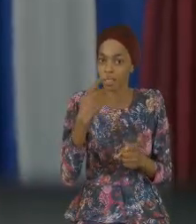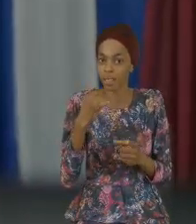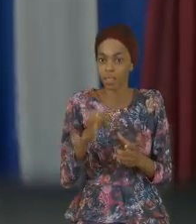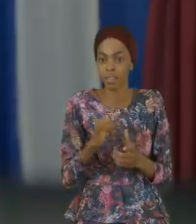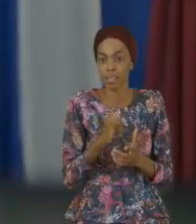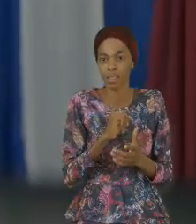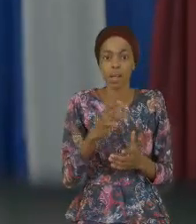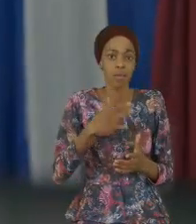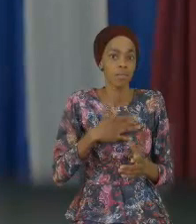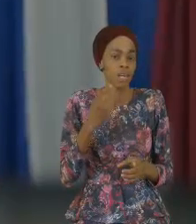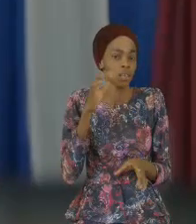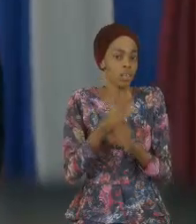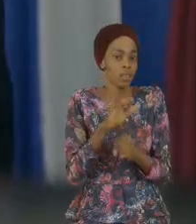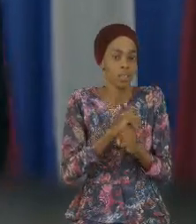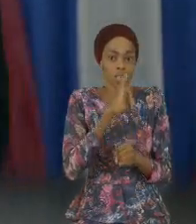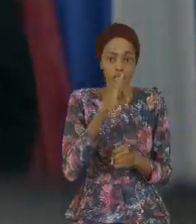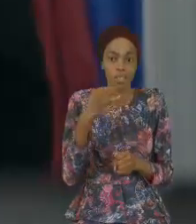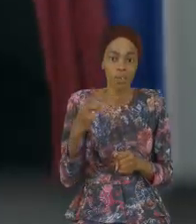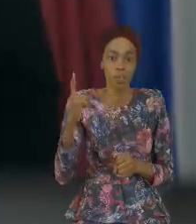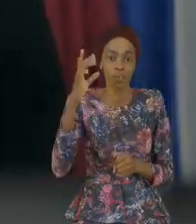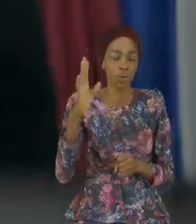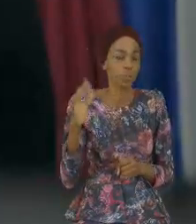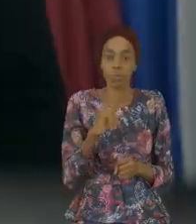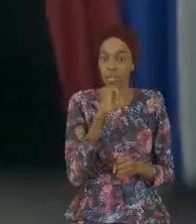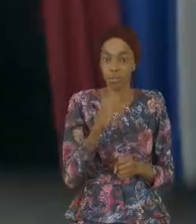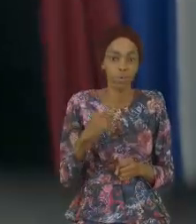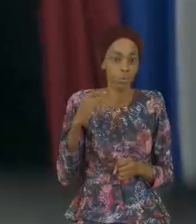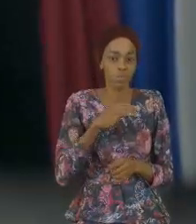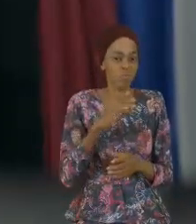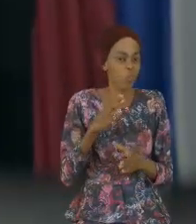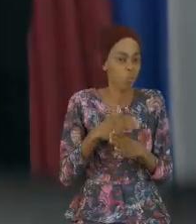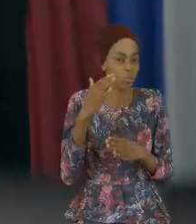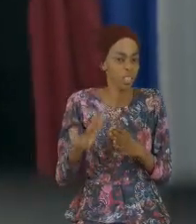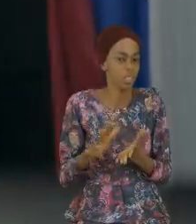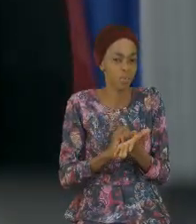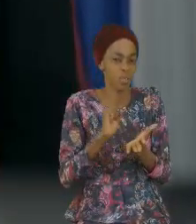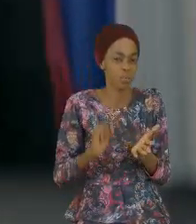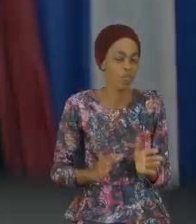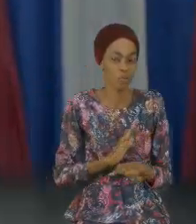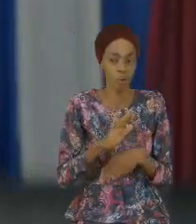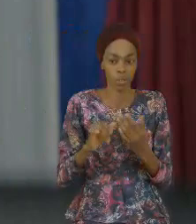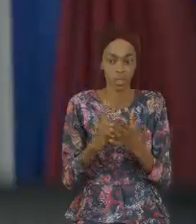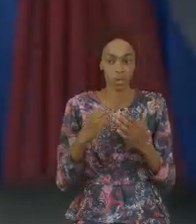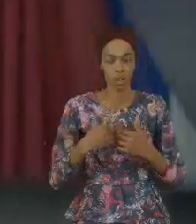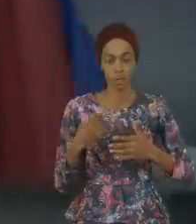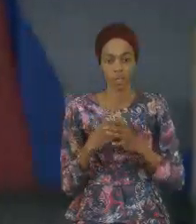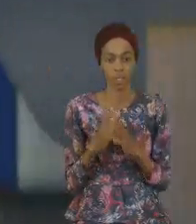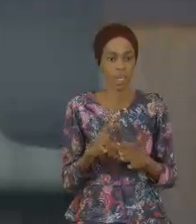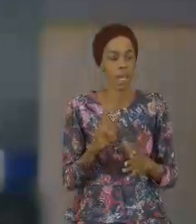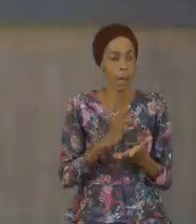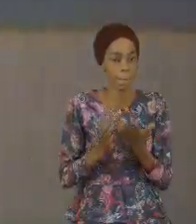sufficiency is of God, will not totally erase all that you have in the past. I remember when we used to